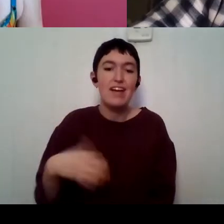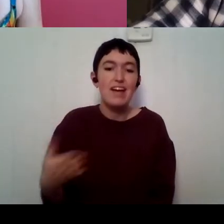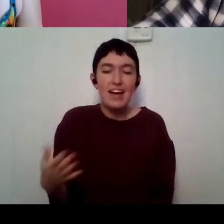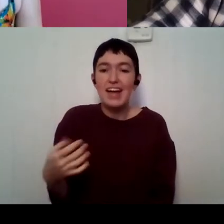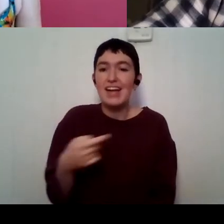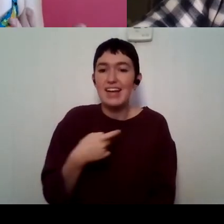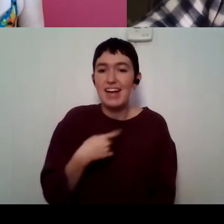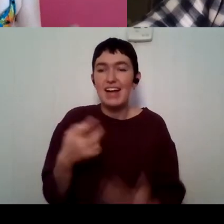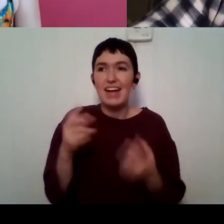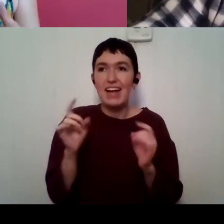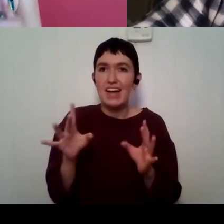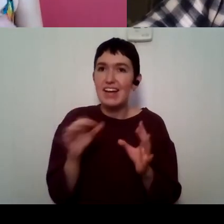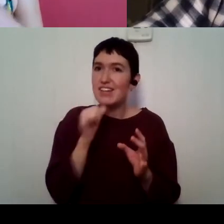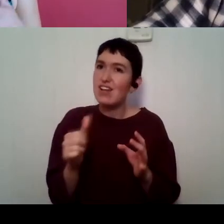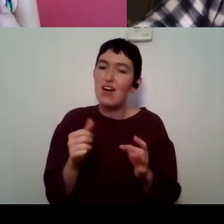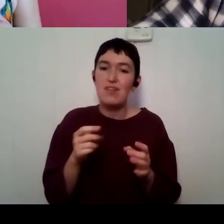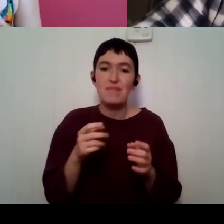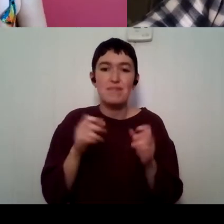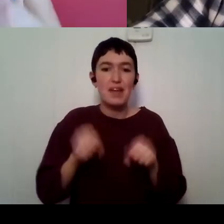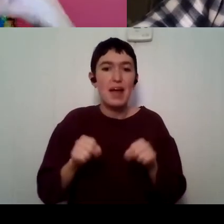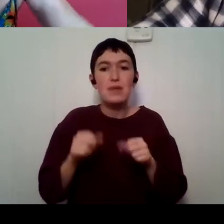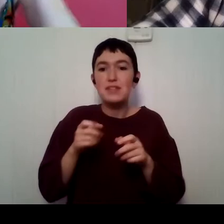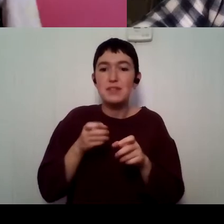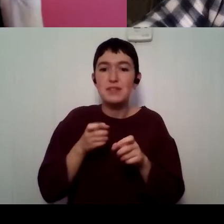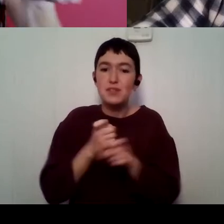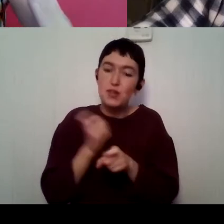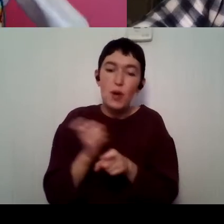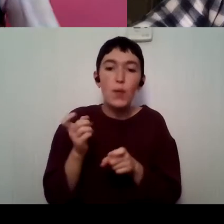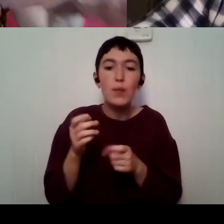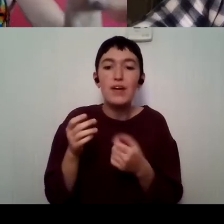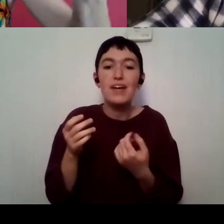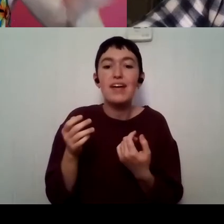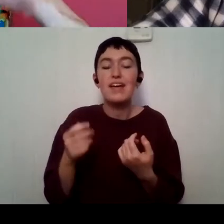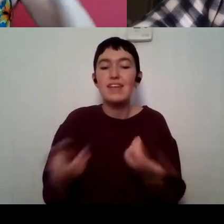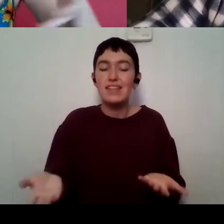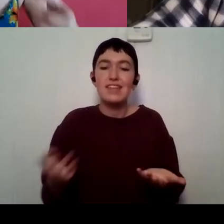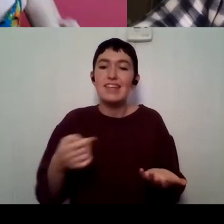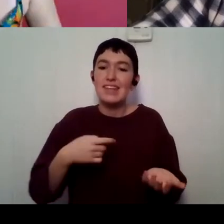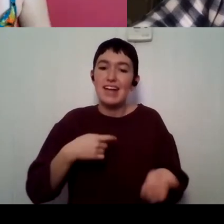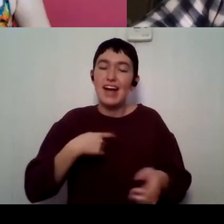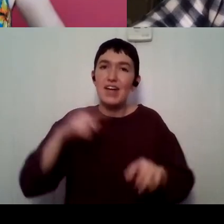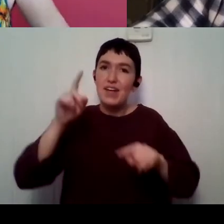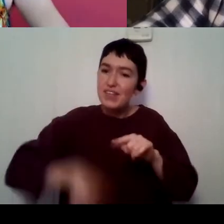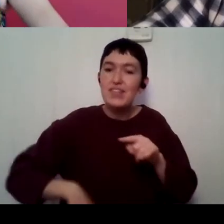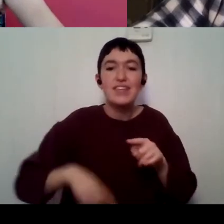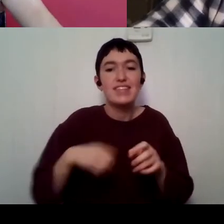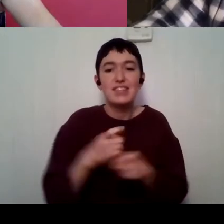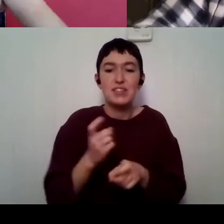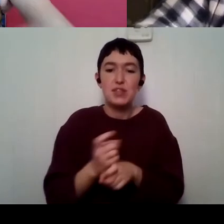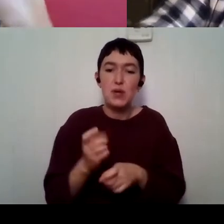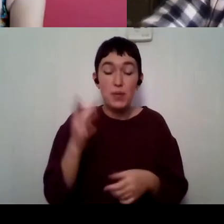to make jokes, you know, because we were talking about deeply serious stuff, but the jokes were it was just there, but I couldn't take them because they want it to be